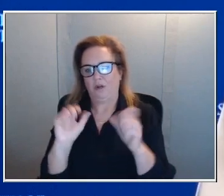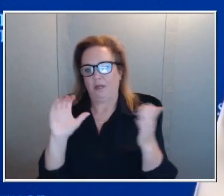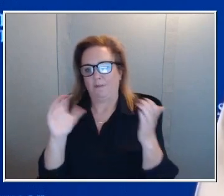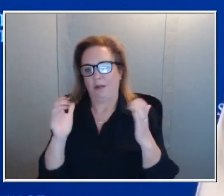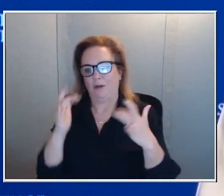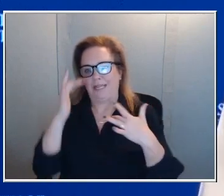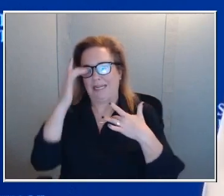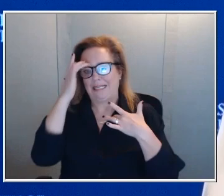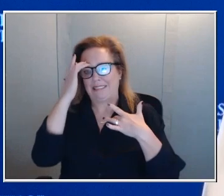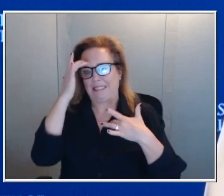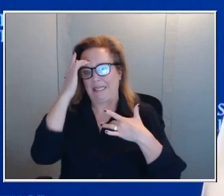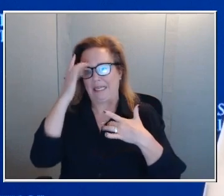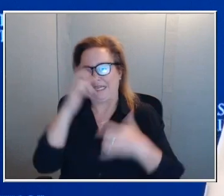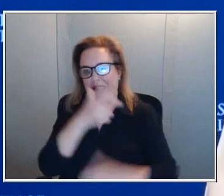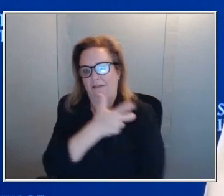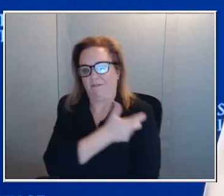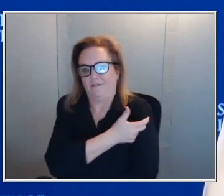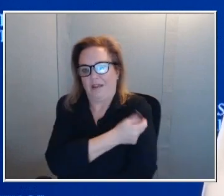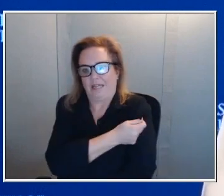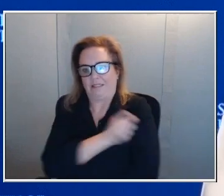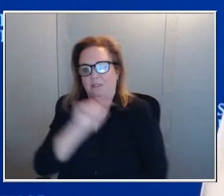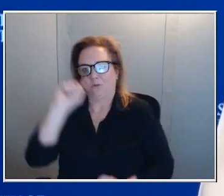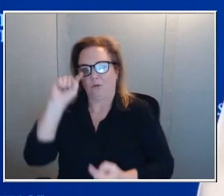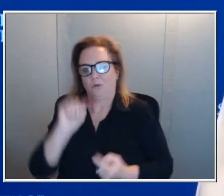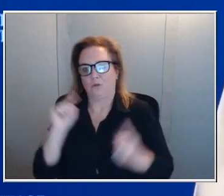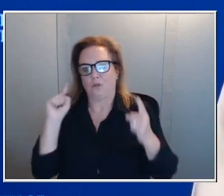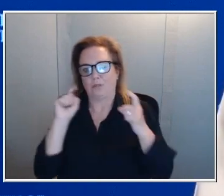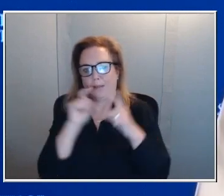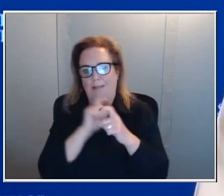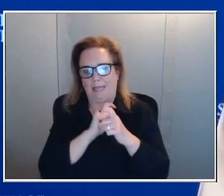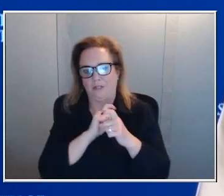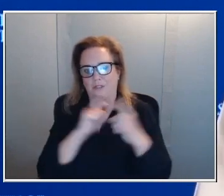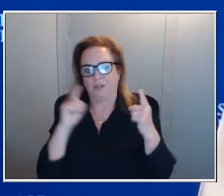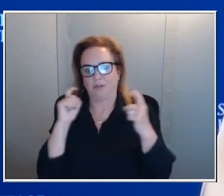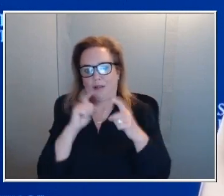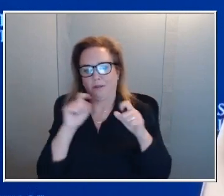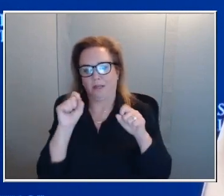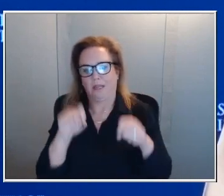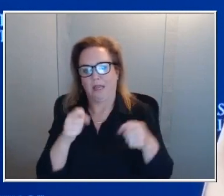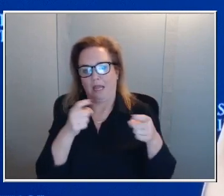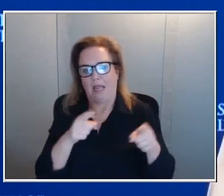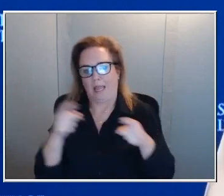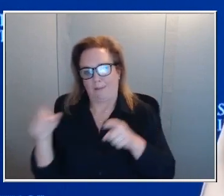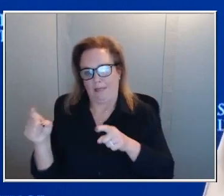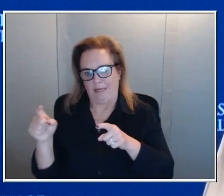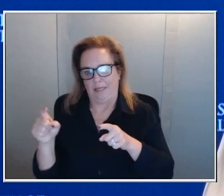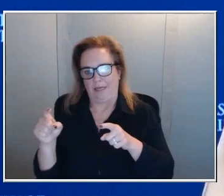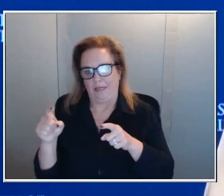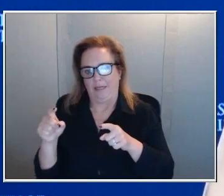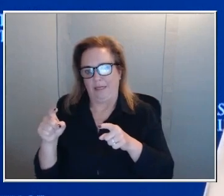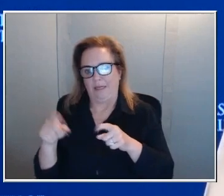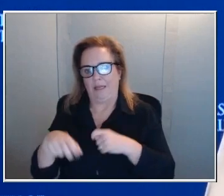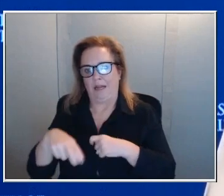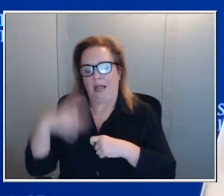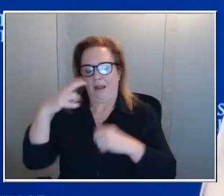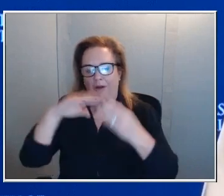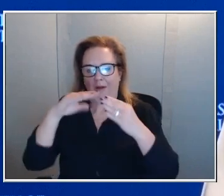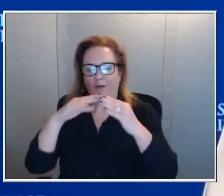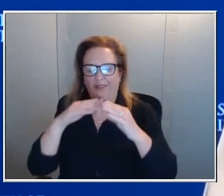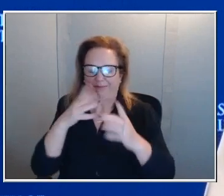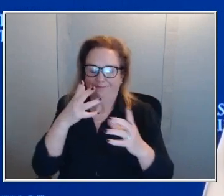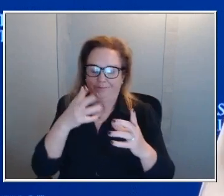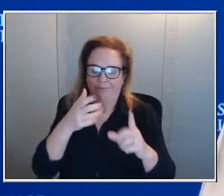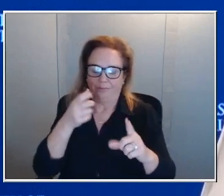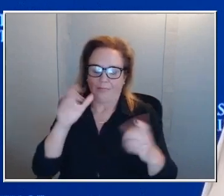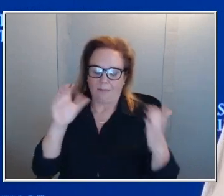The vaccine will help reduce those complications, and those complications can occur in higher predominance than any side effect. So